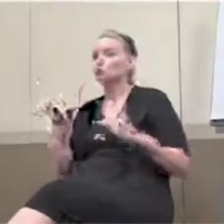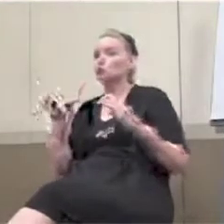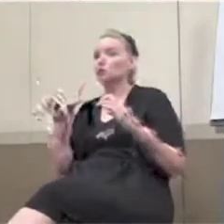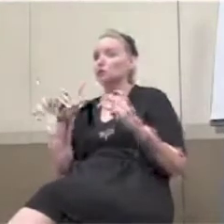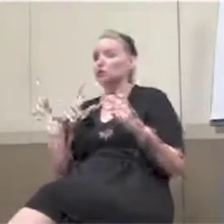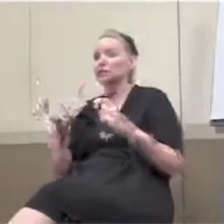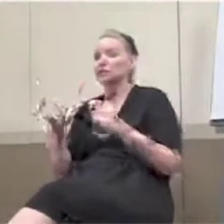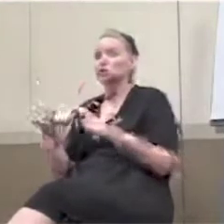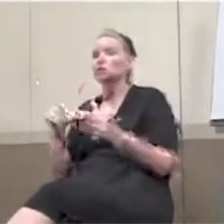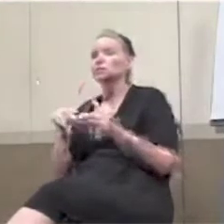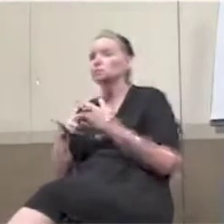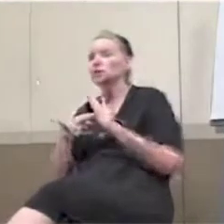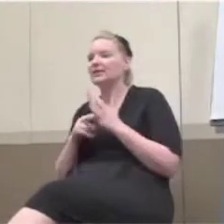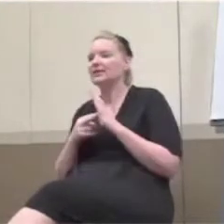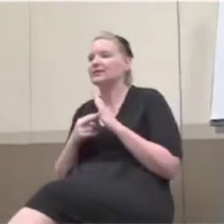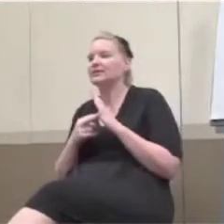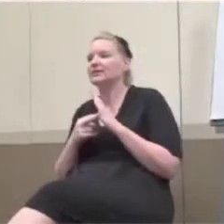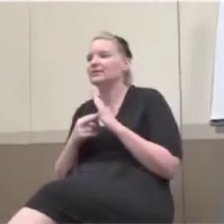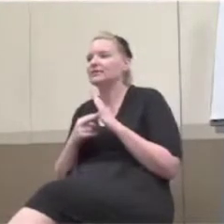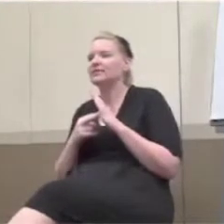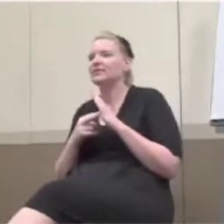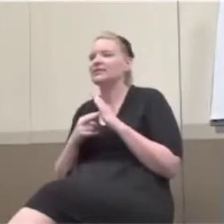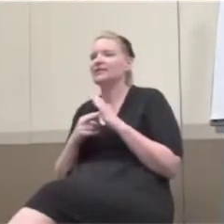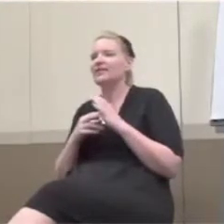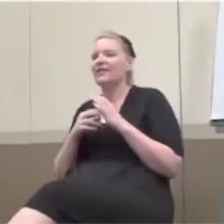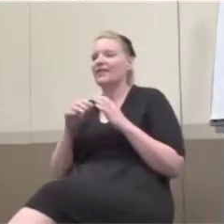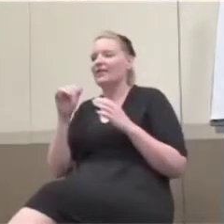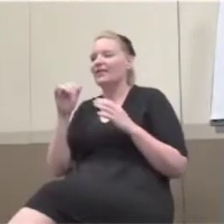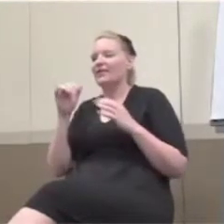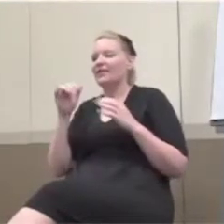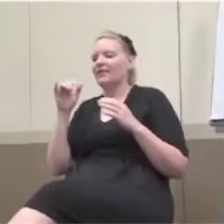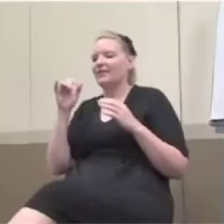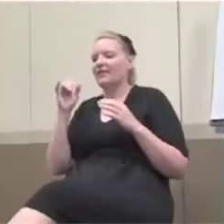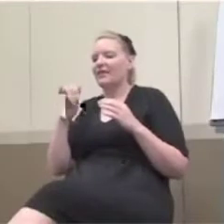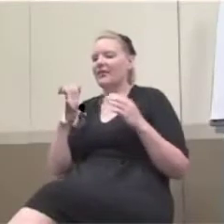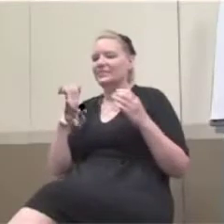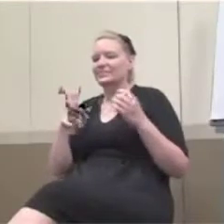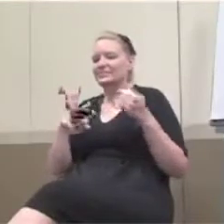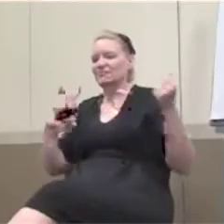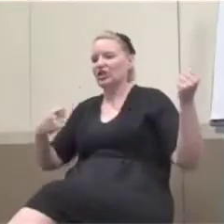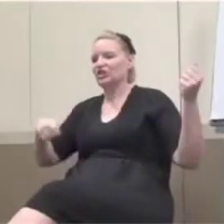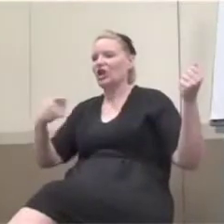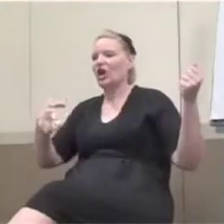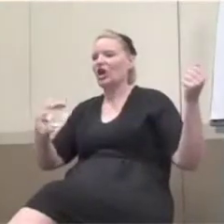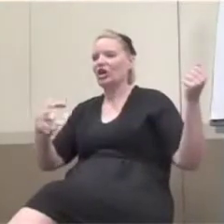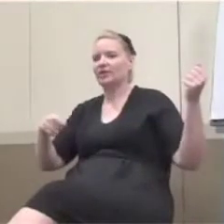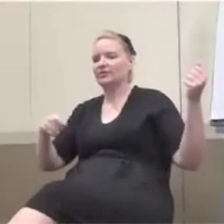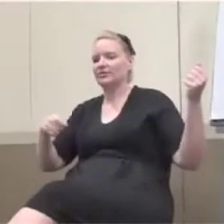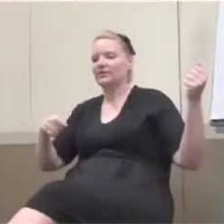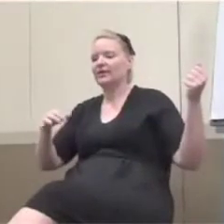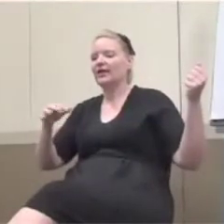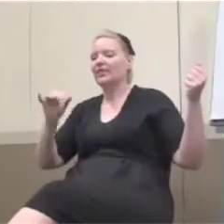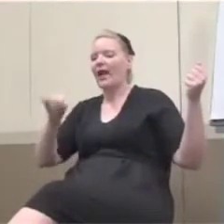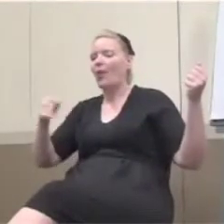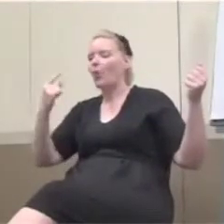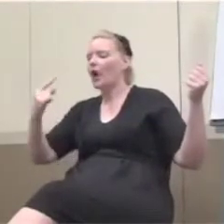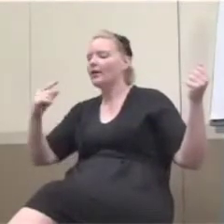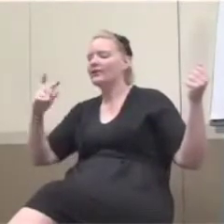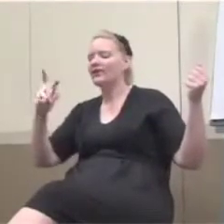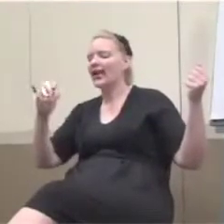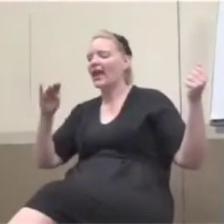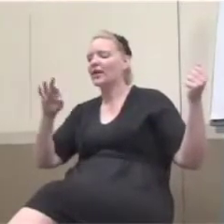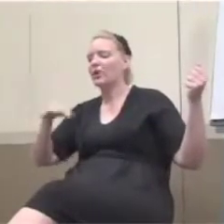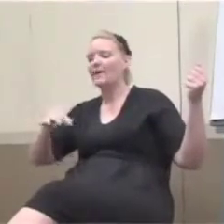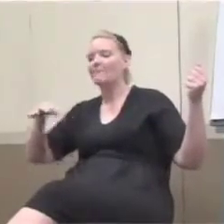it's taking that little guitar string of value and plucking it, right? Yeah. And it makes you kind of crazy, right?